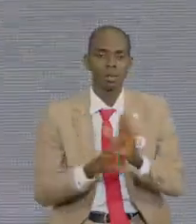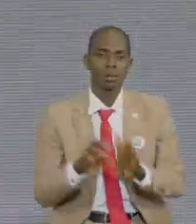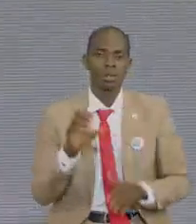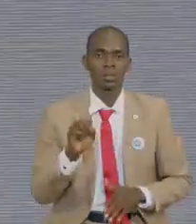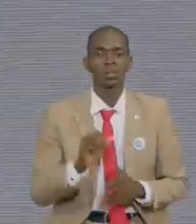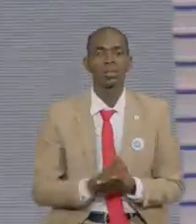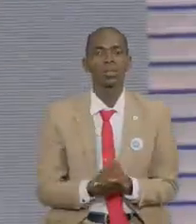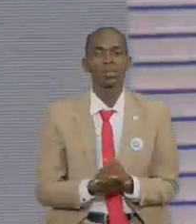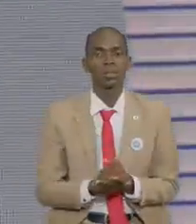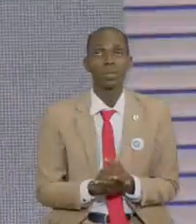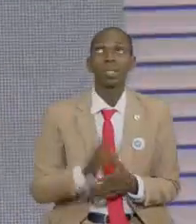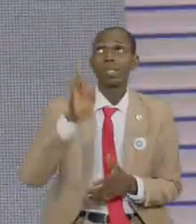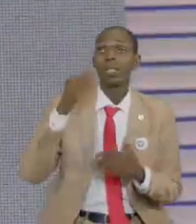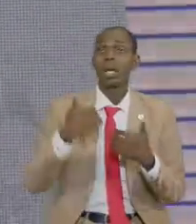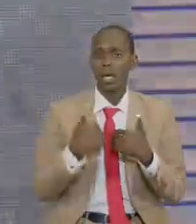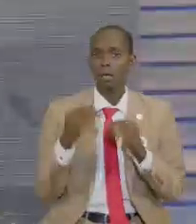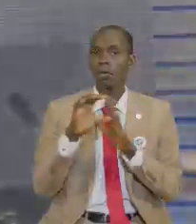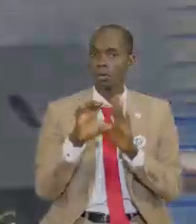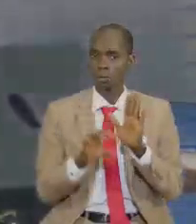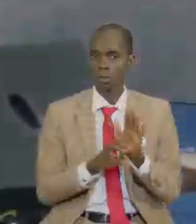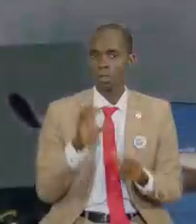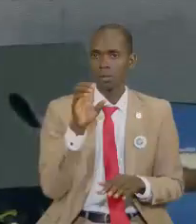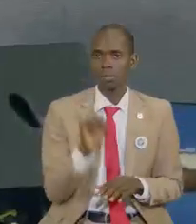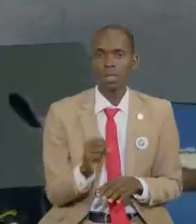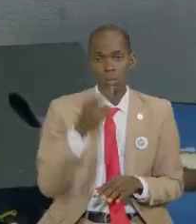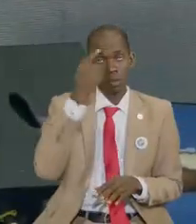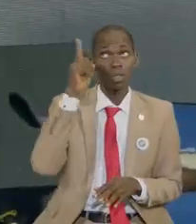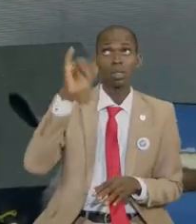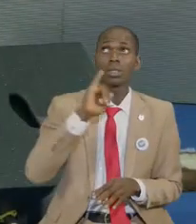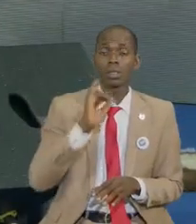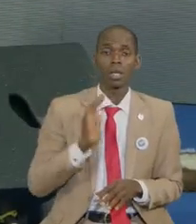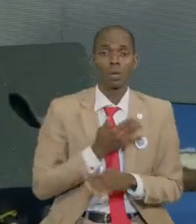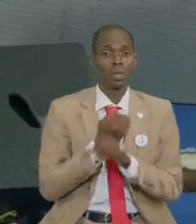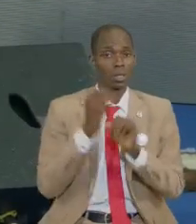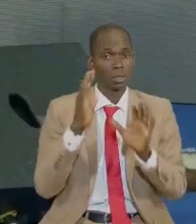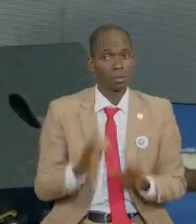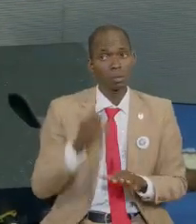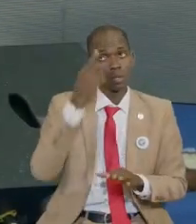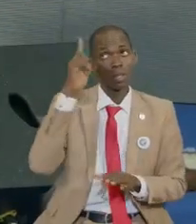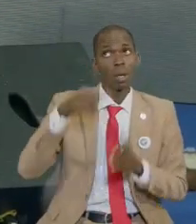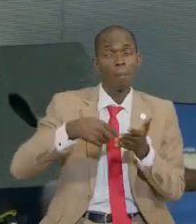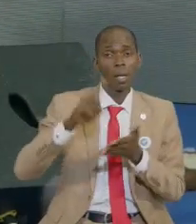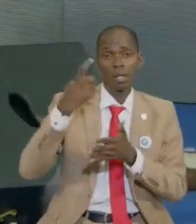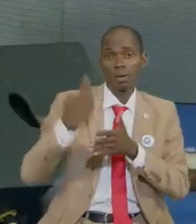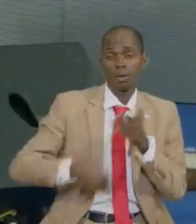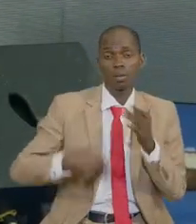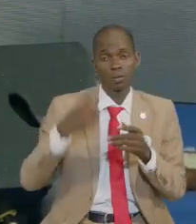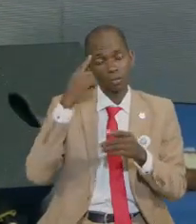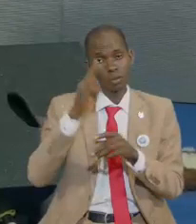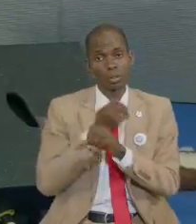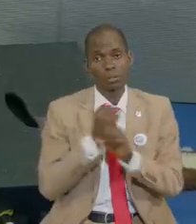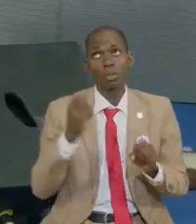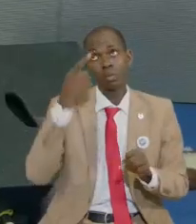He has commandments, and because he's our Savior, because of the price he paid, because of the propitiation,